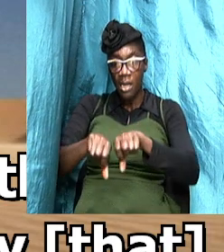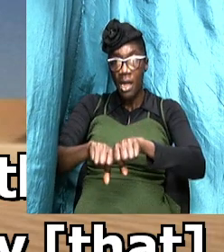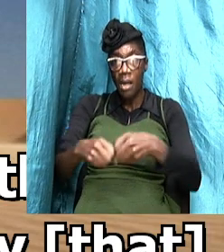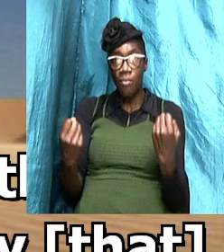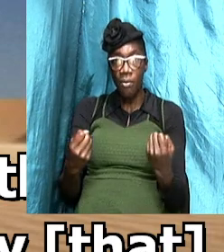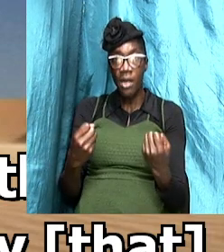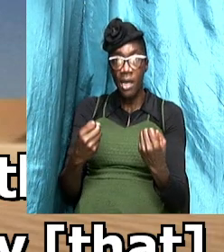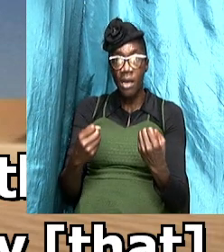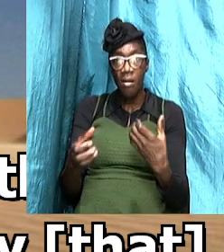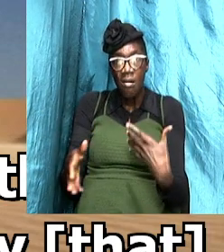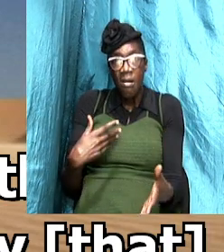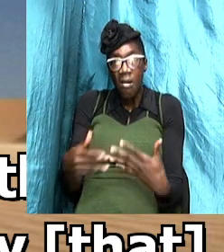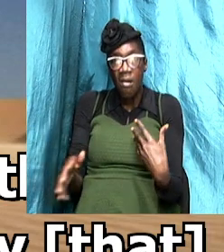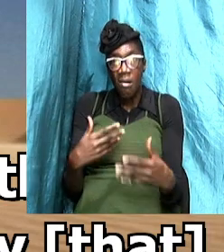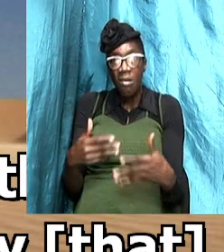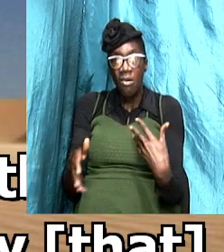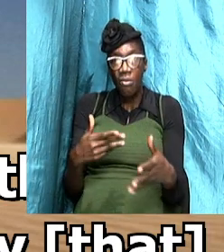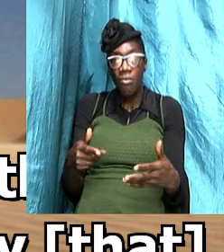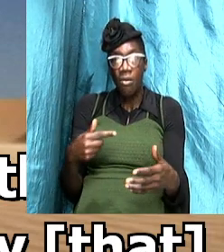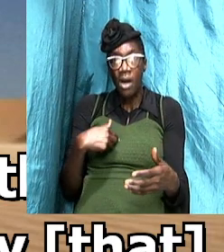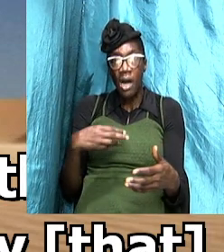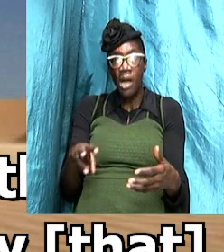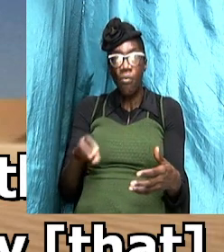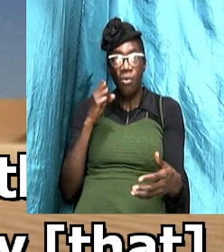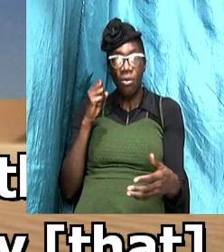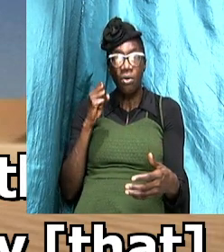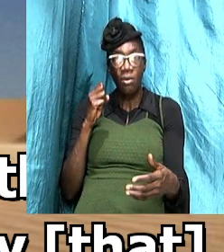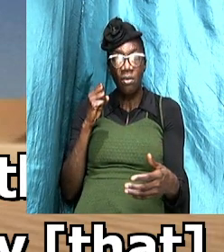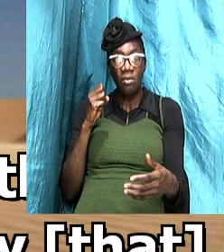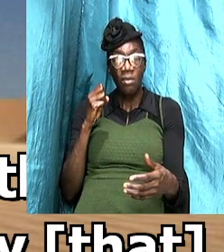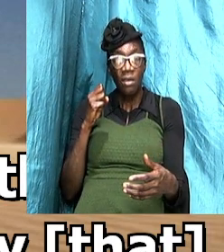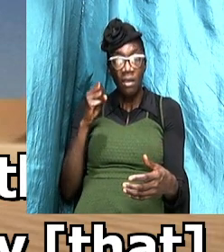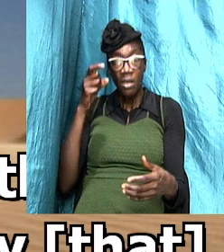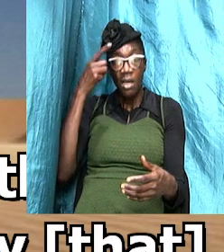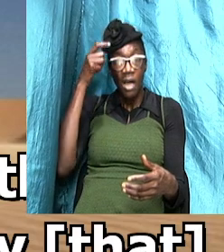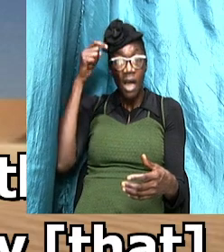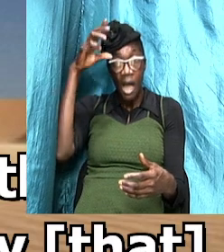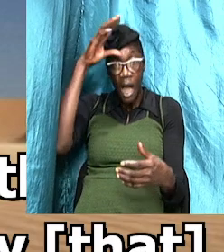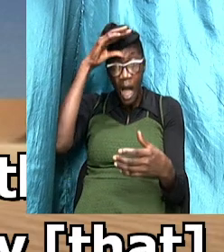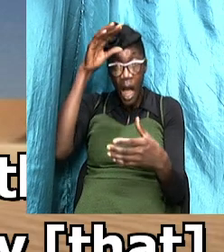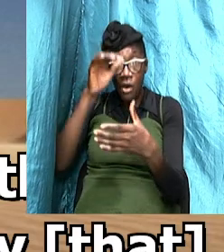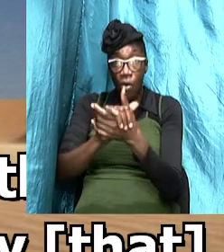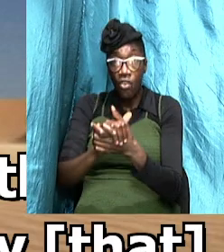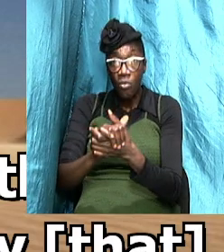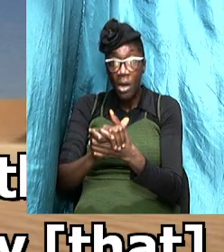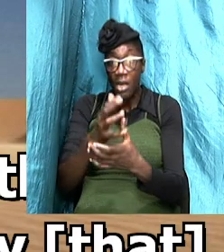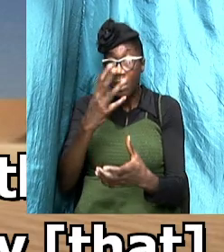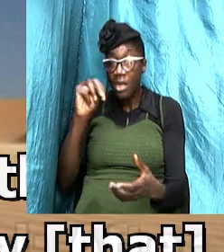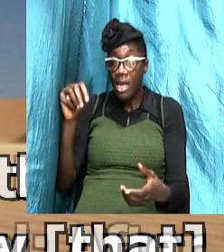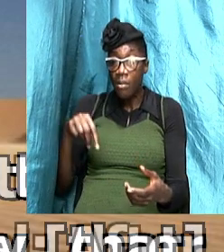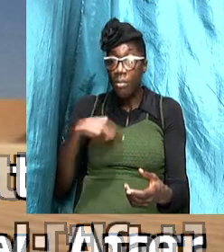although I was a husband unto them saith the Lord